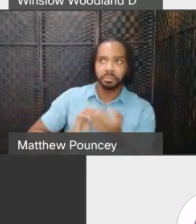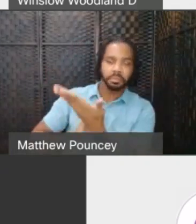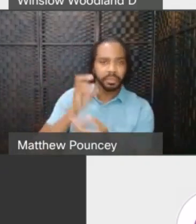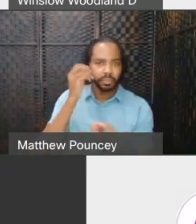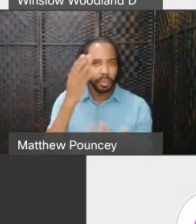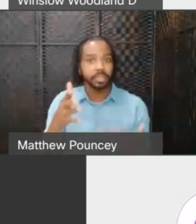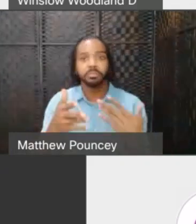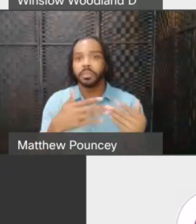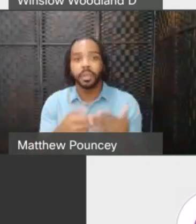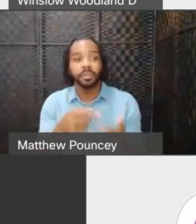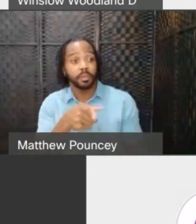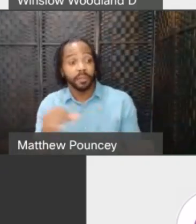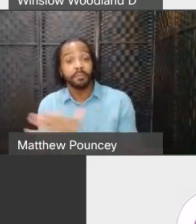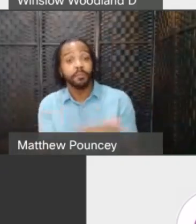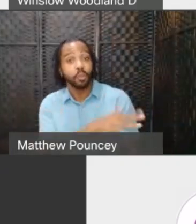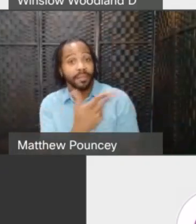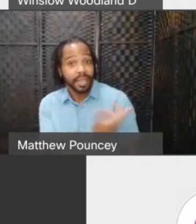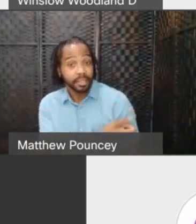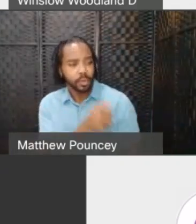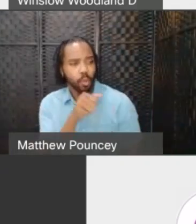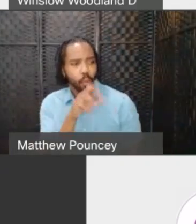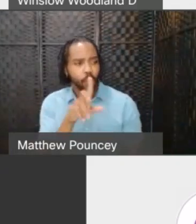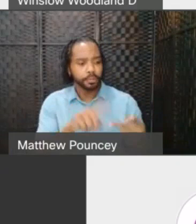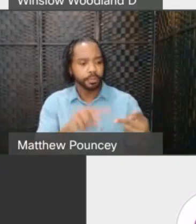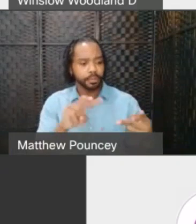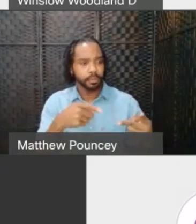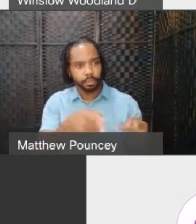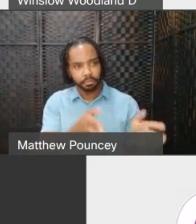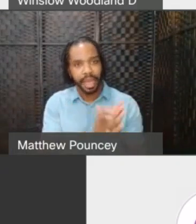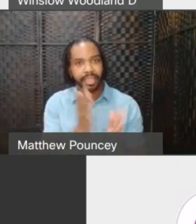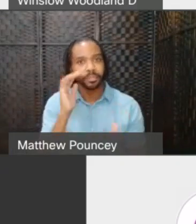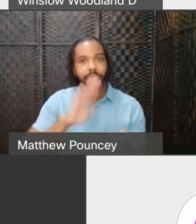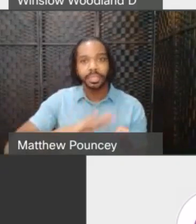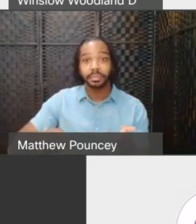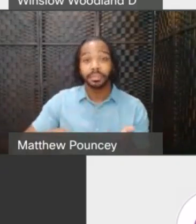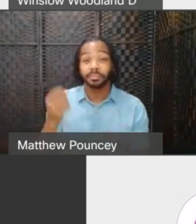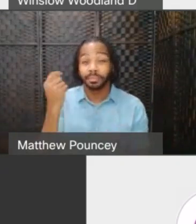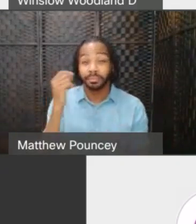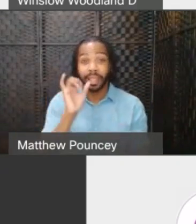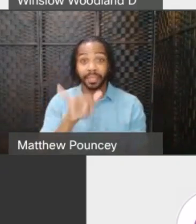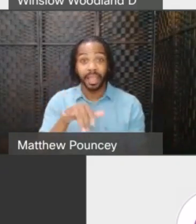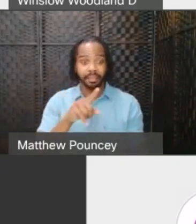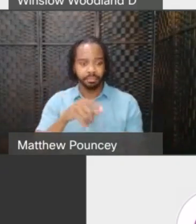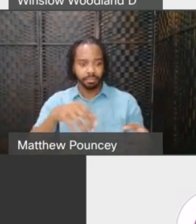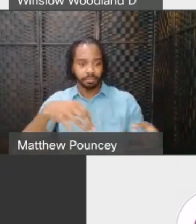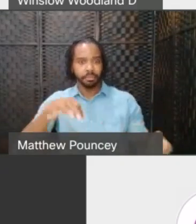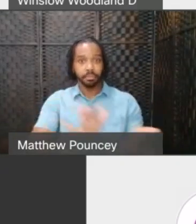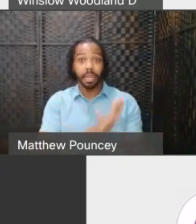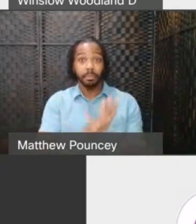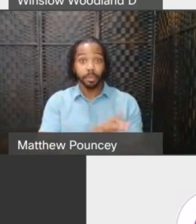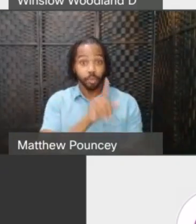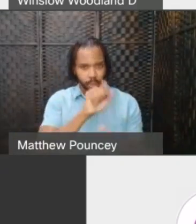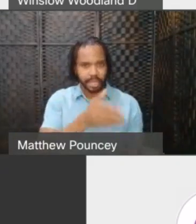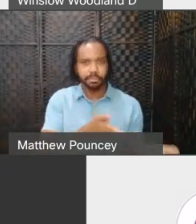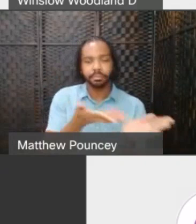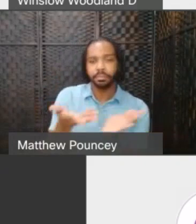vaccinated or that they ask for an exemption. So that piece of paper in itself, they can take to their